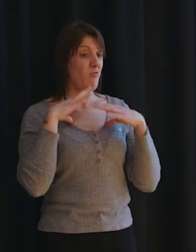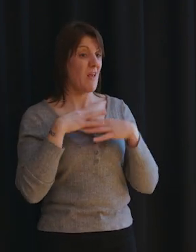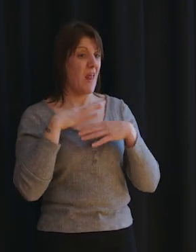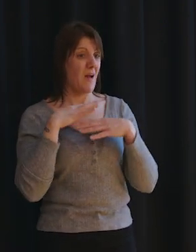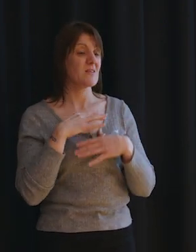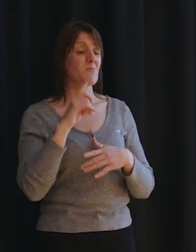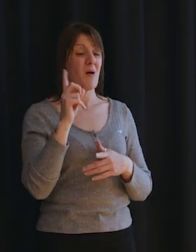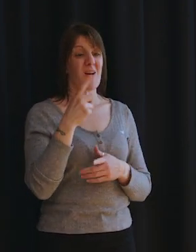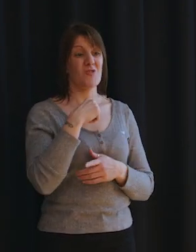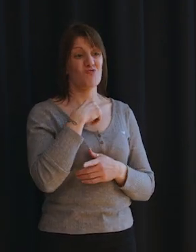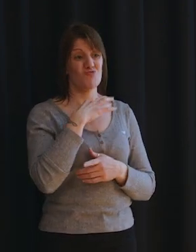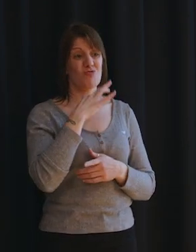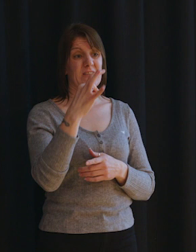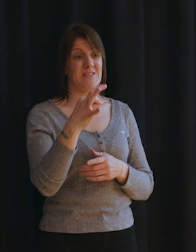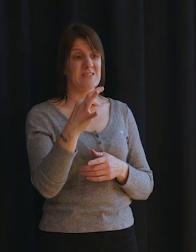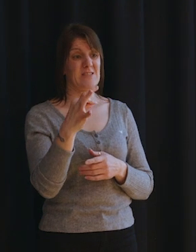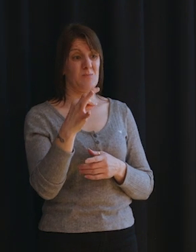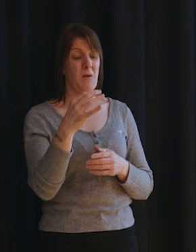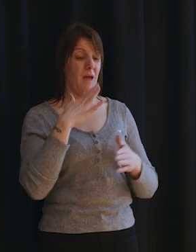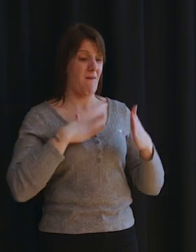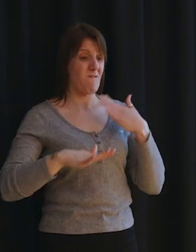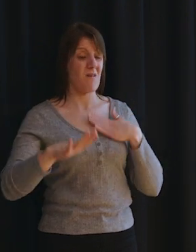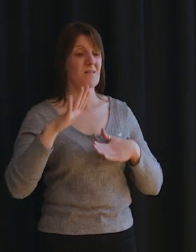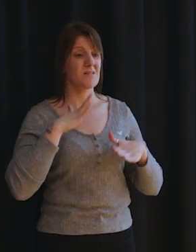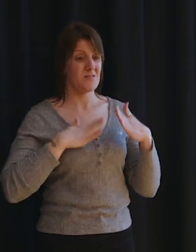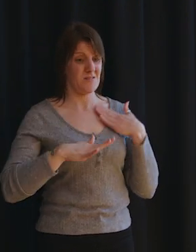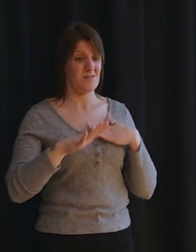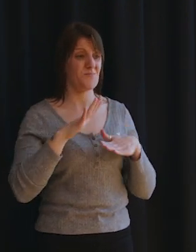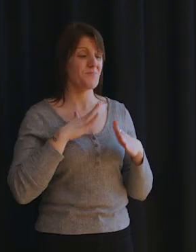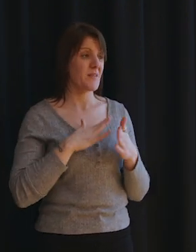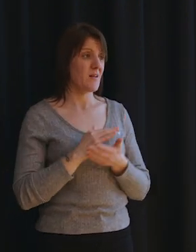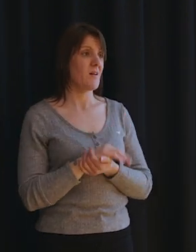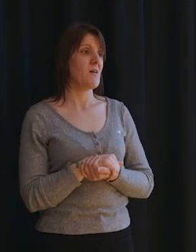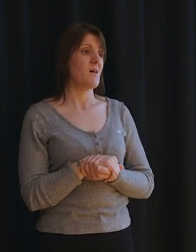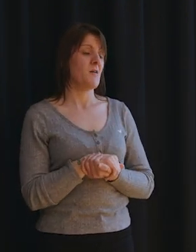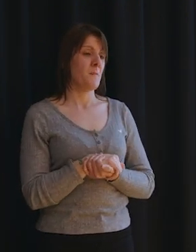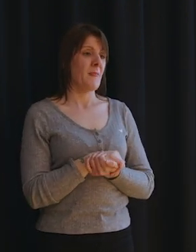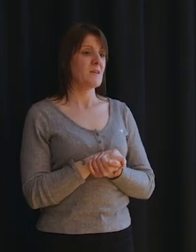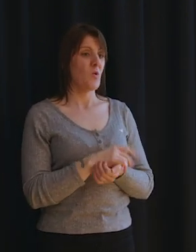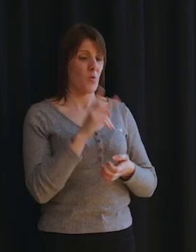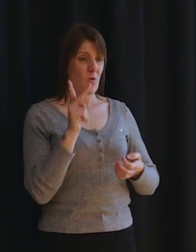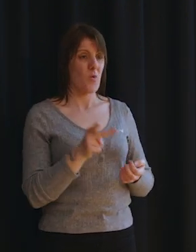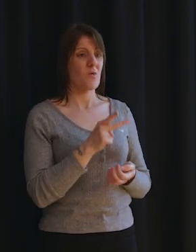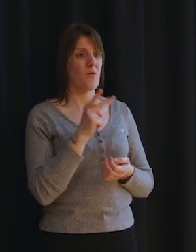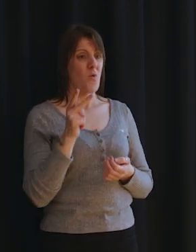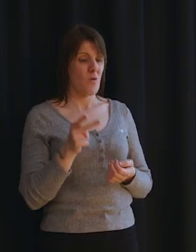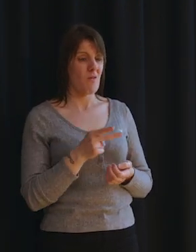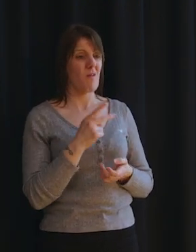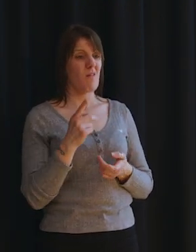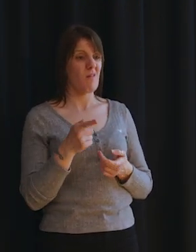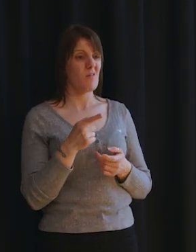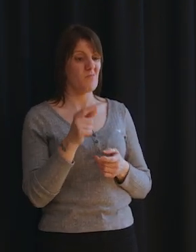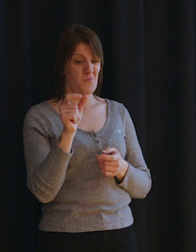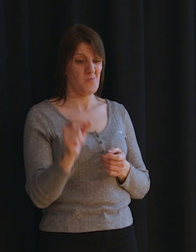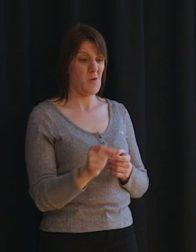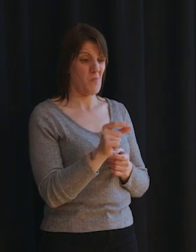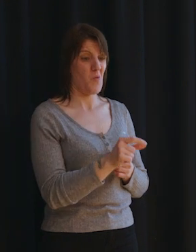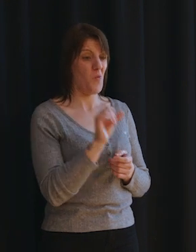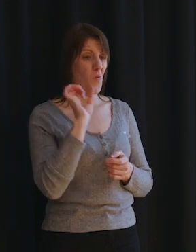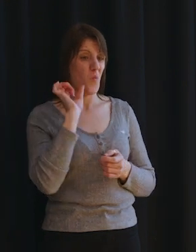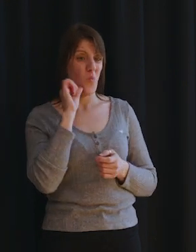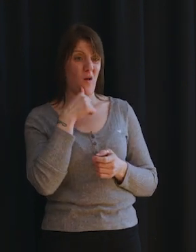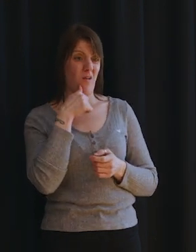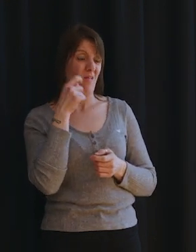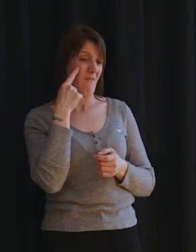increases risk-taking behaviours as well. And when co-occurring, individuals may find it harder to achieve kind